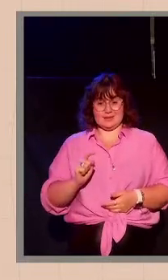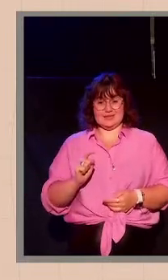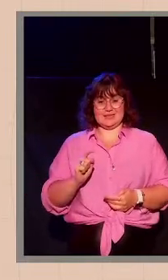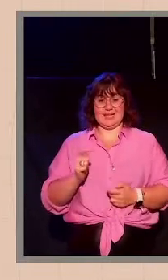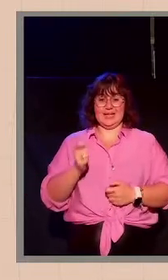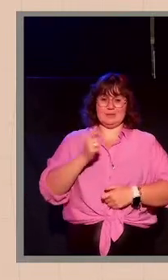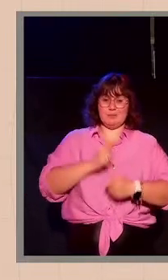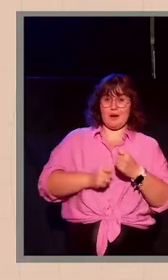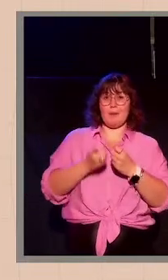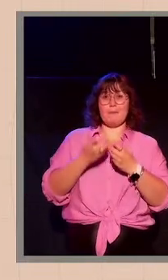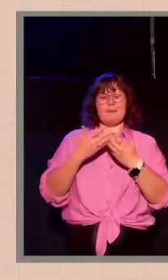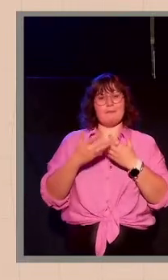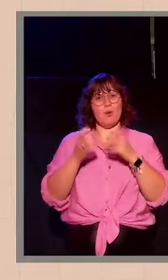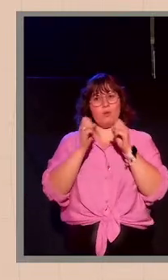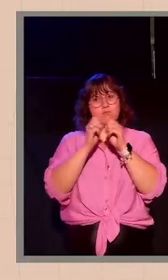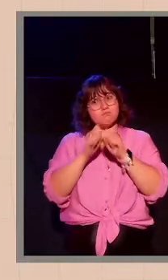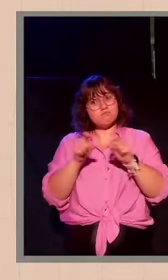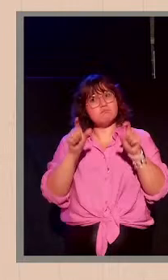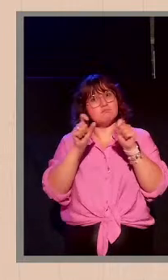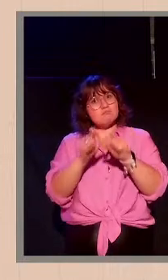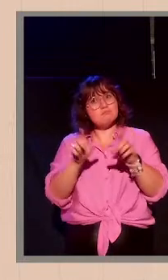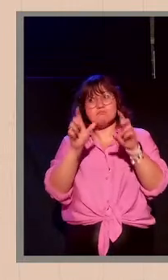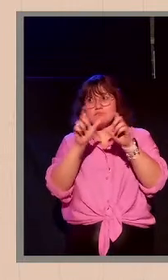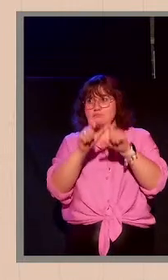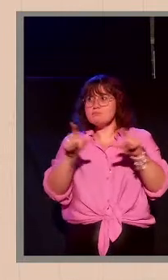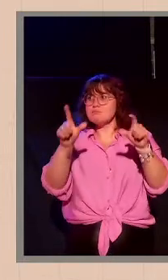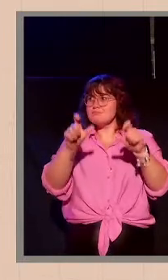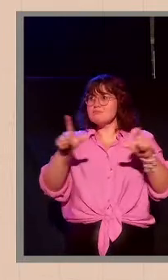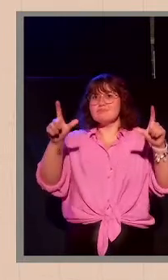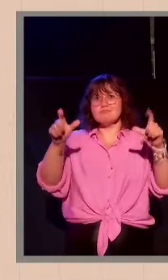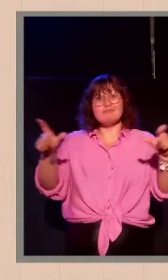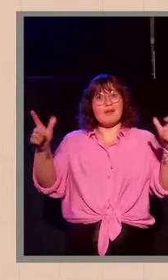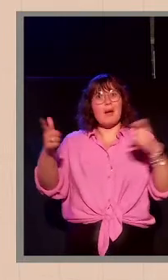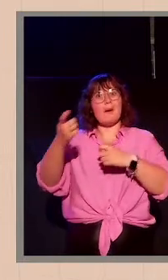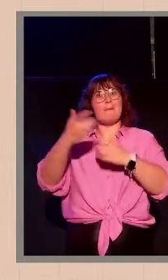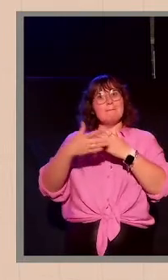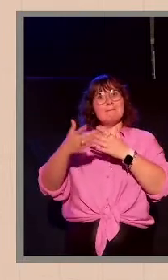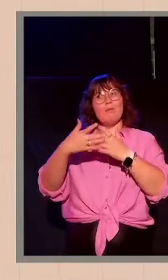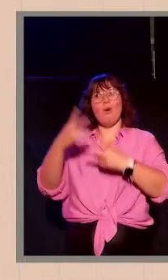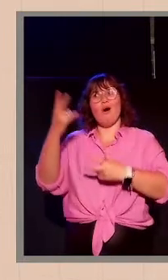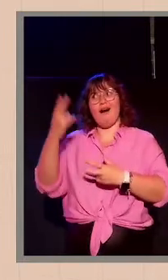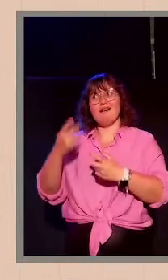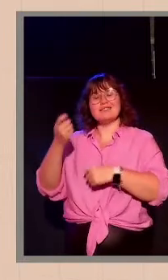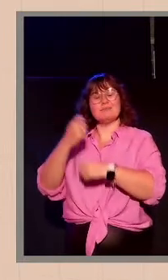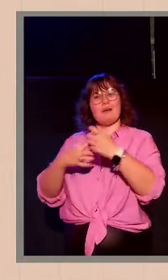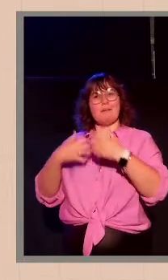of really now beginning to take off as I get more and more artists interested in that.